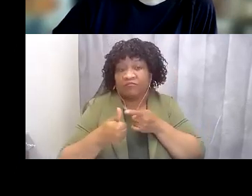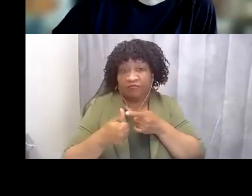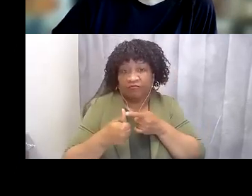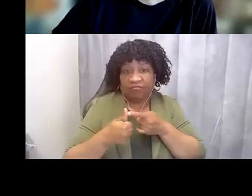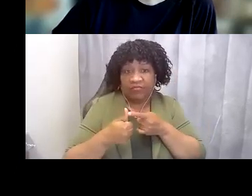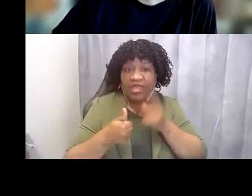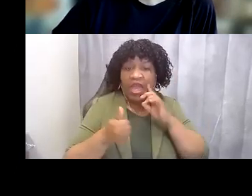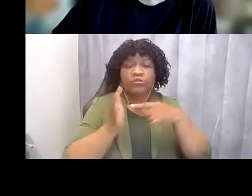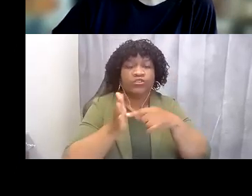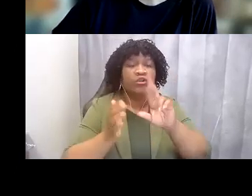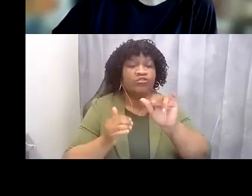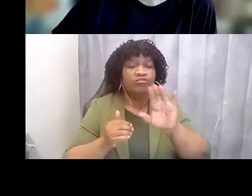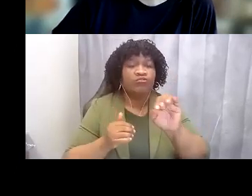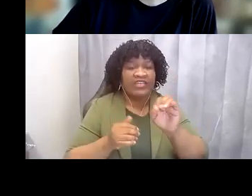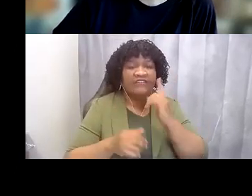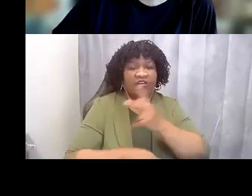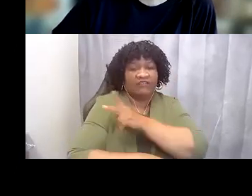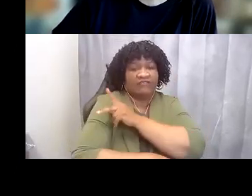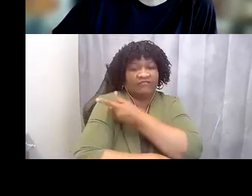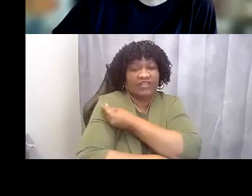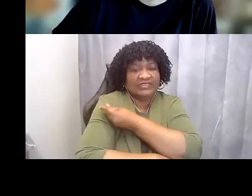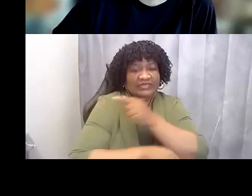I'll show you the rates for vaccines next, but